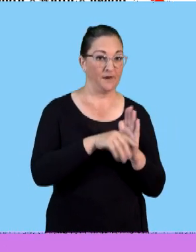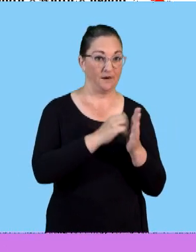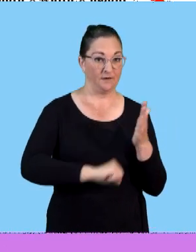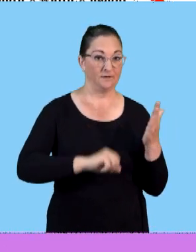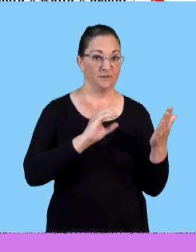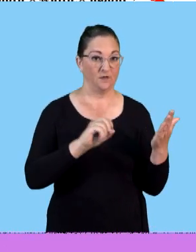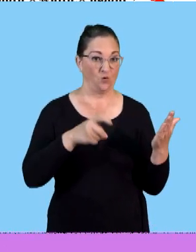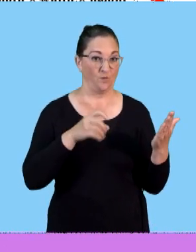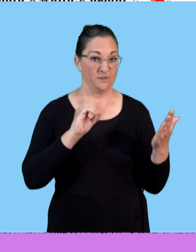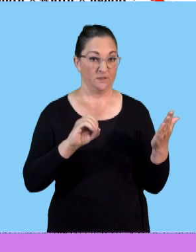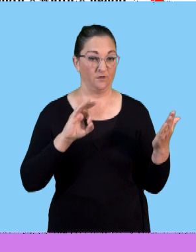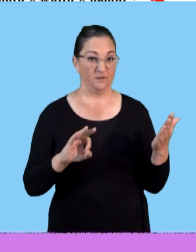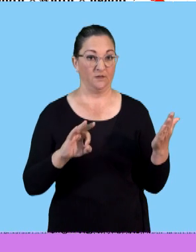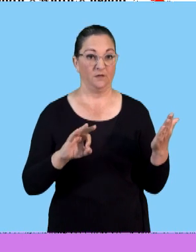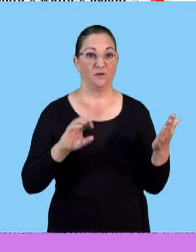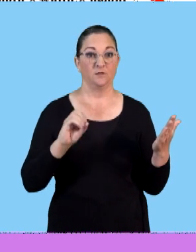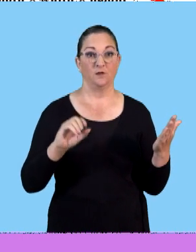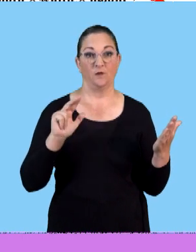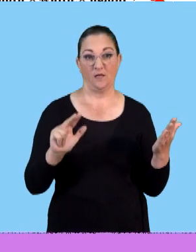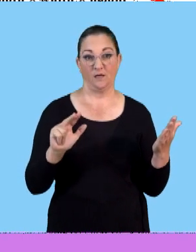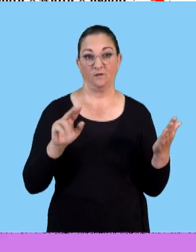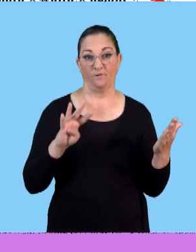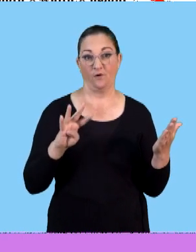0.32953,125 minus